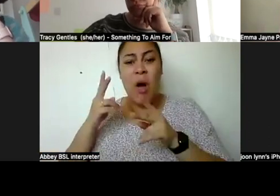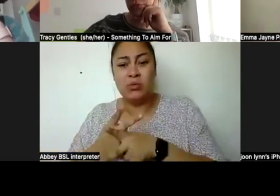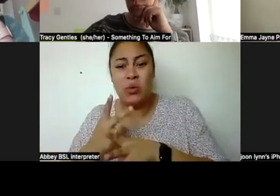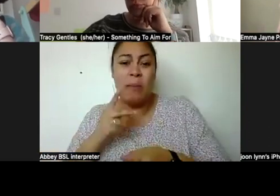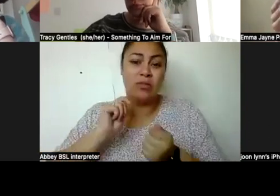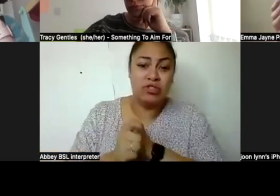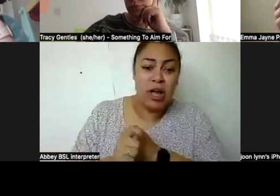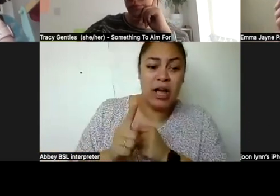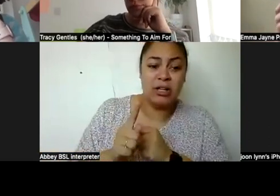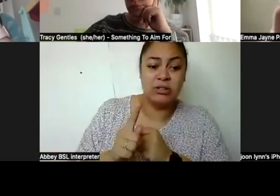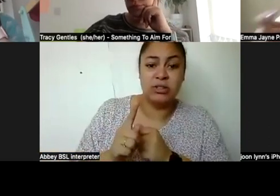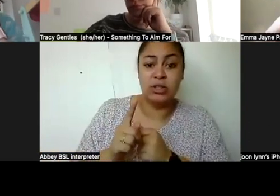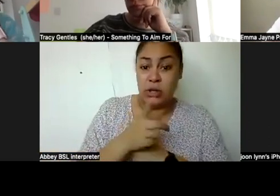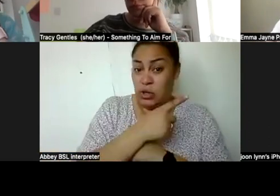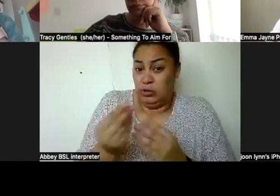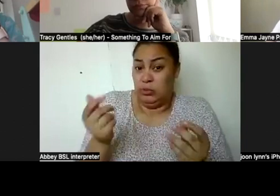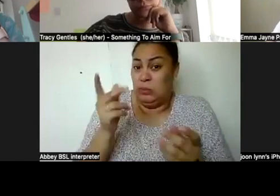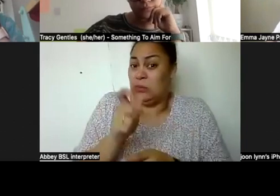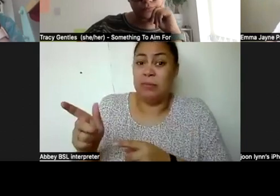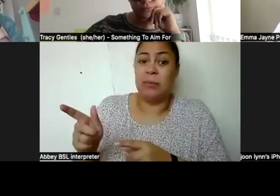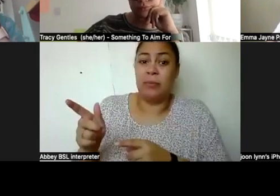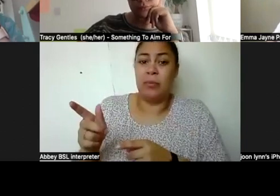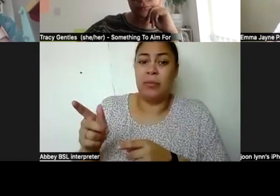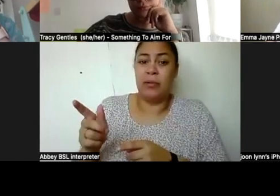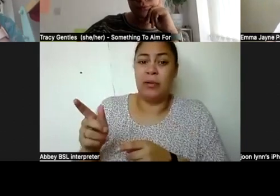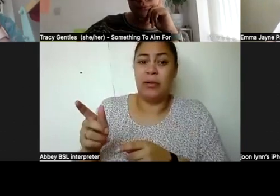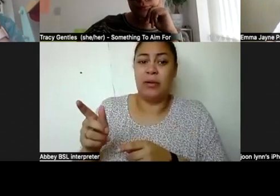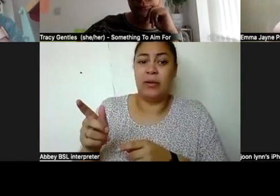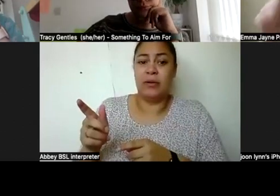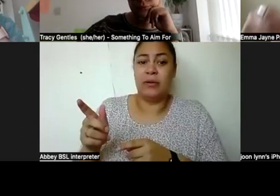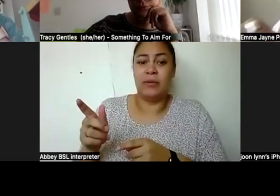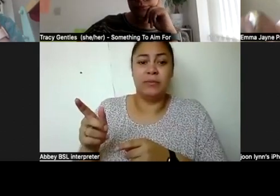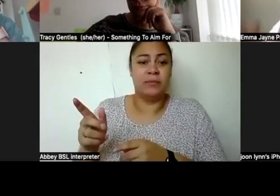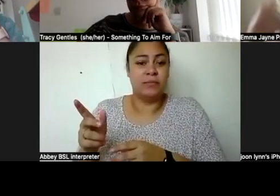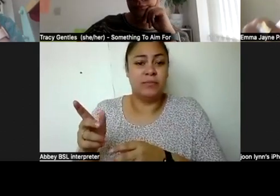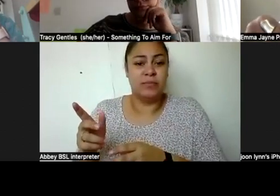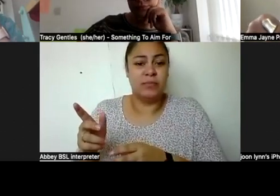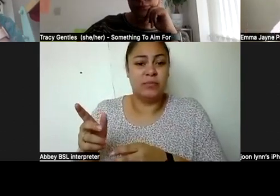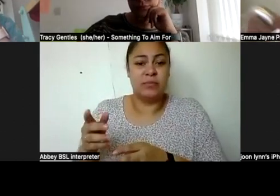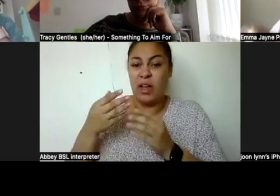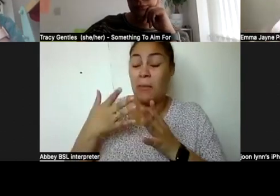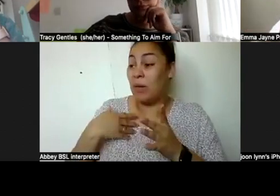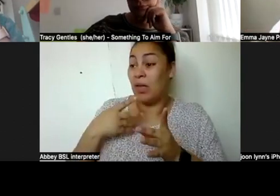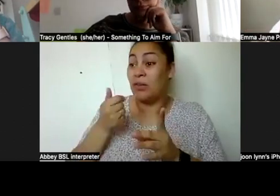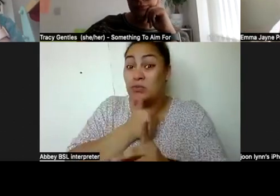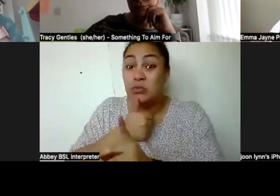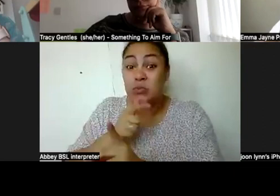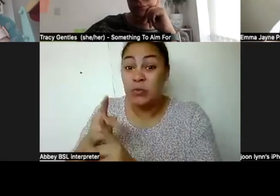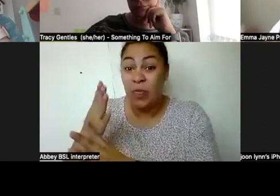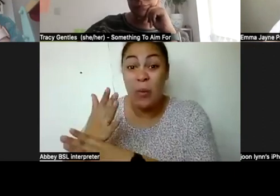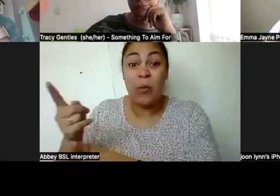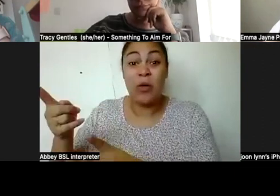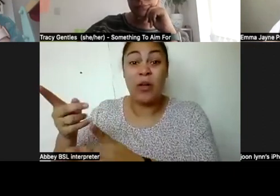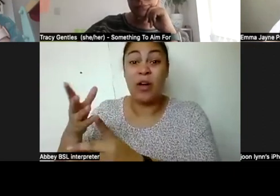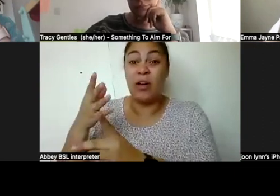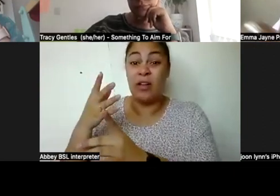change, there are some people, and often the people with the most precarious lives, who are currently being exploited in this second today. They're